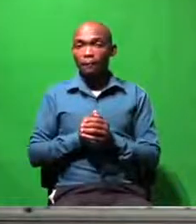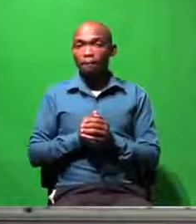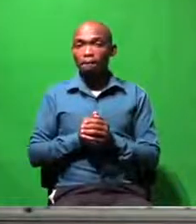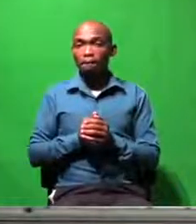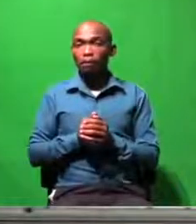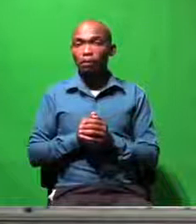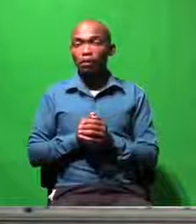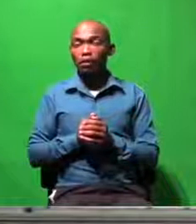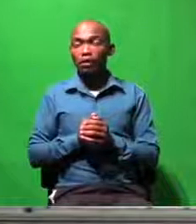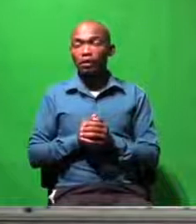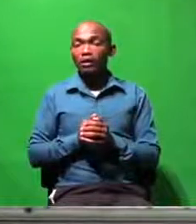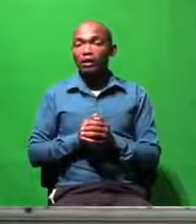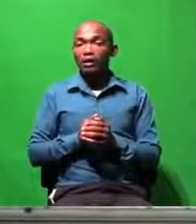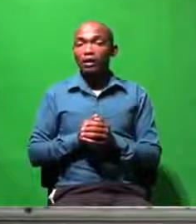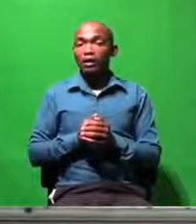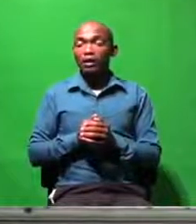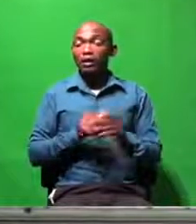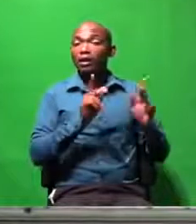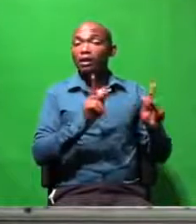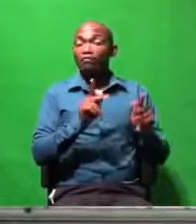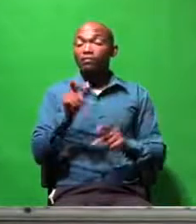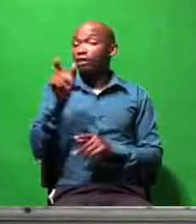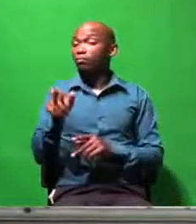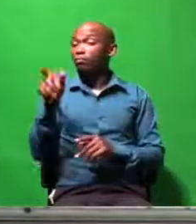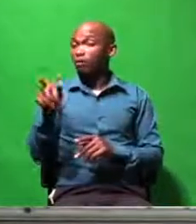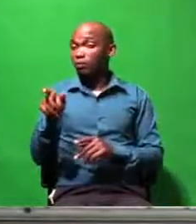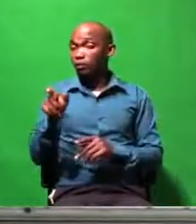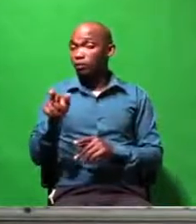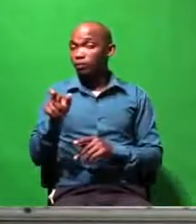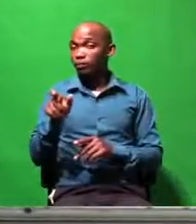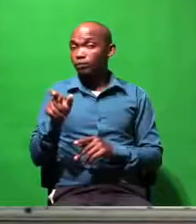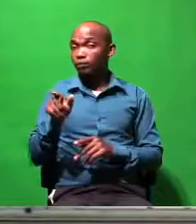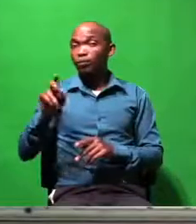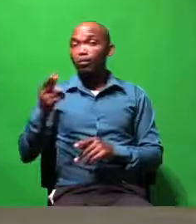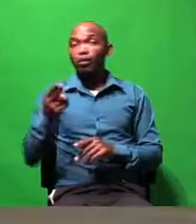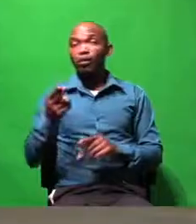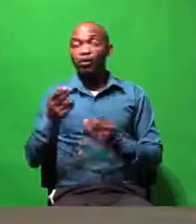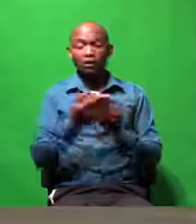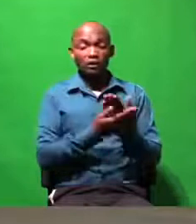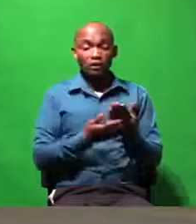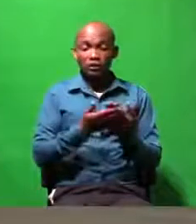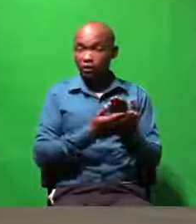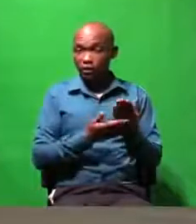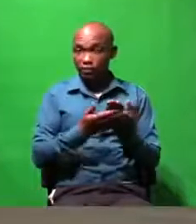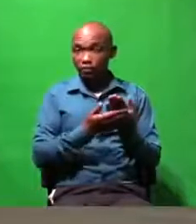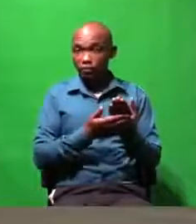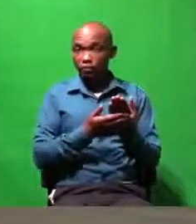the people or country